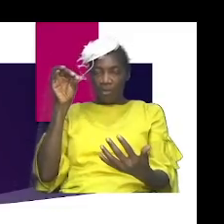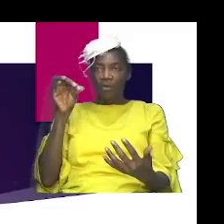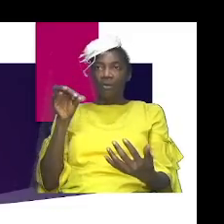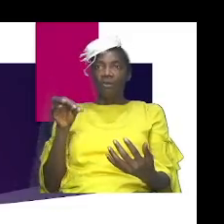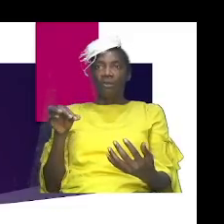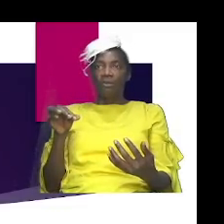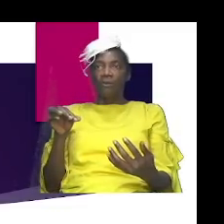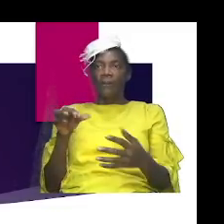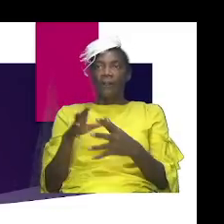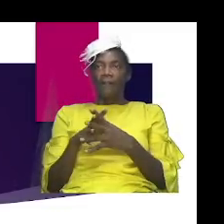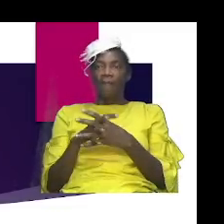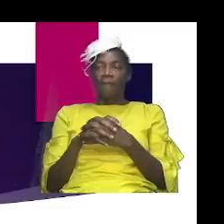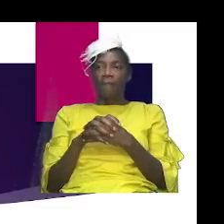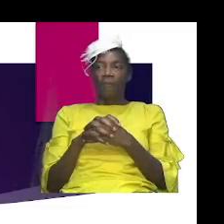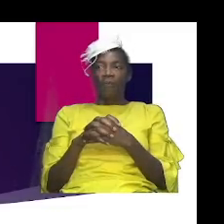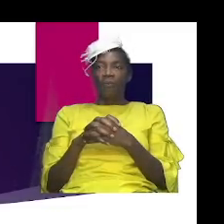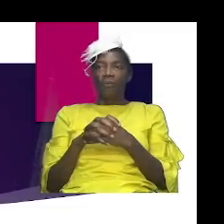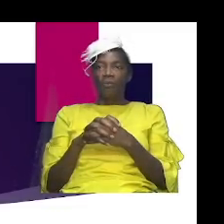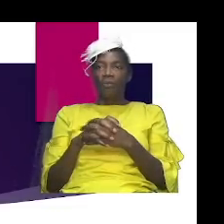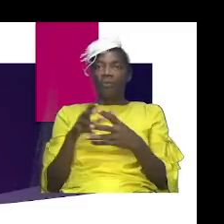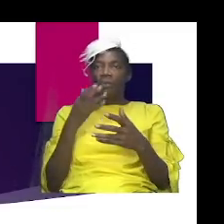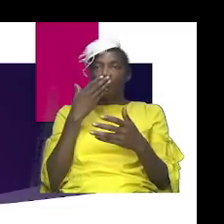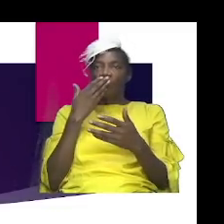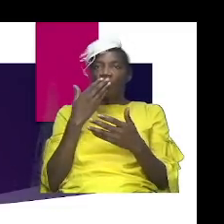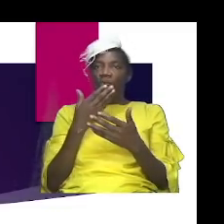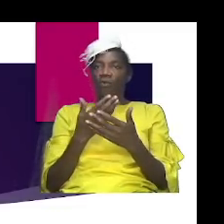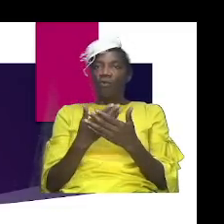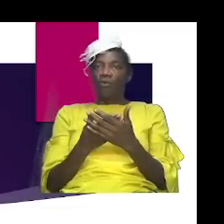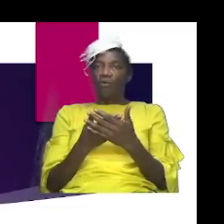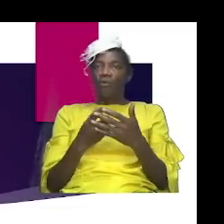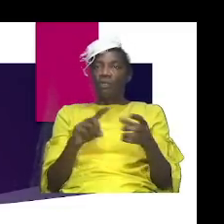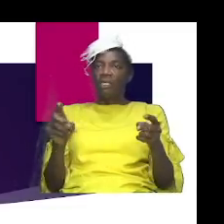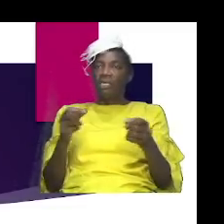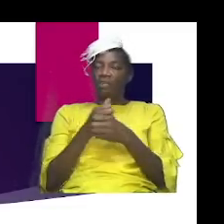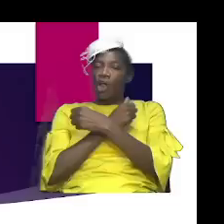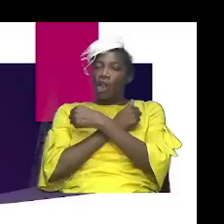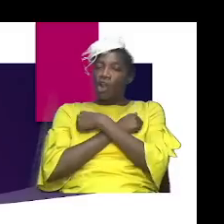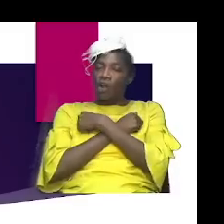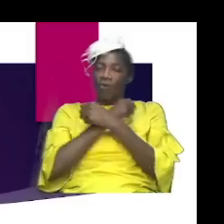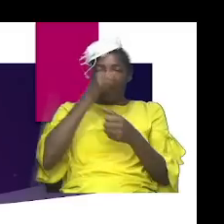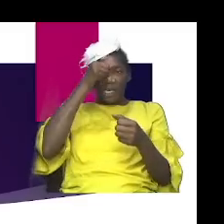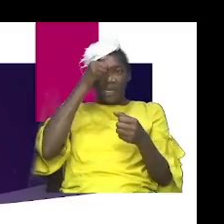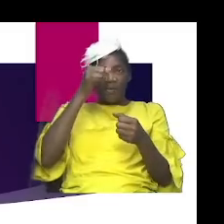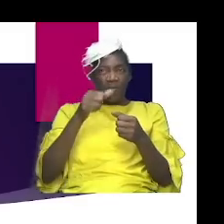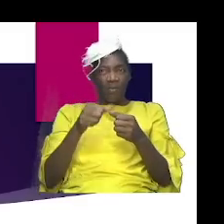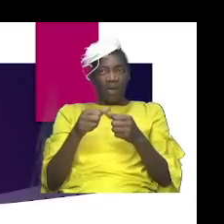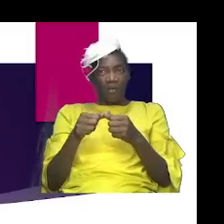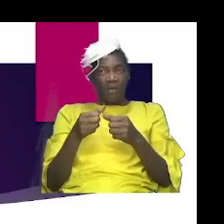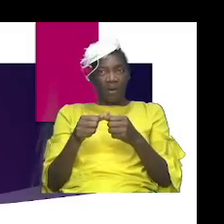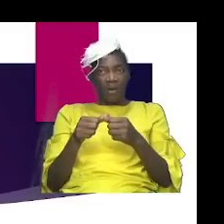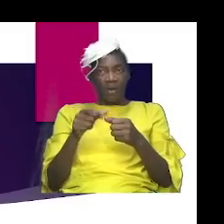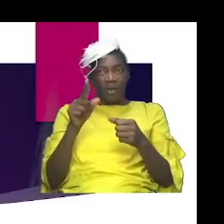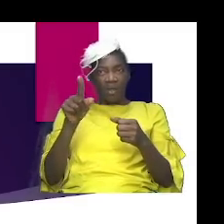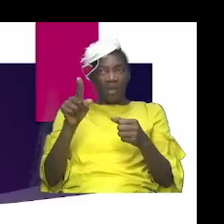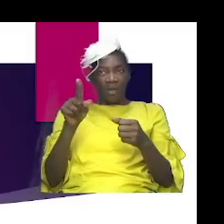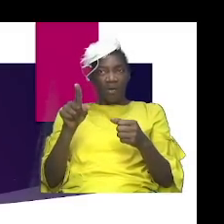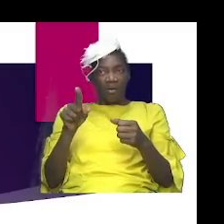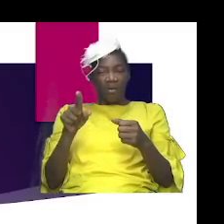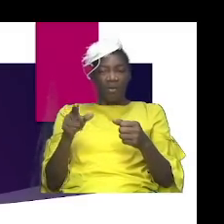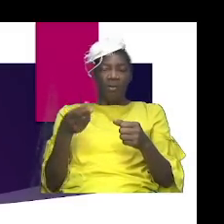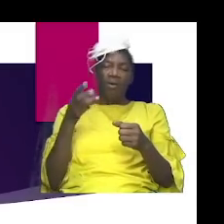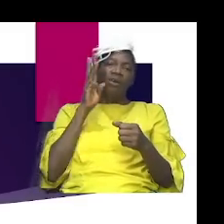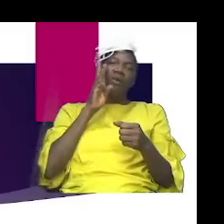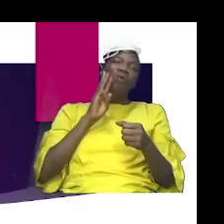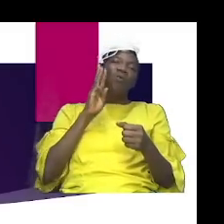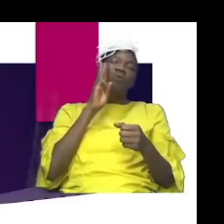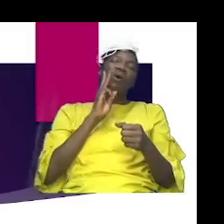deeds will be lovingly remembered, for sure. You know that water that you bought for someone, you see them on the road